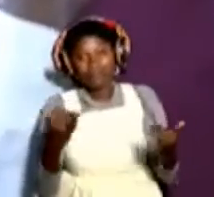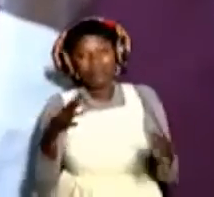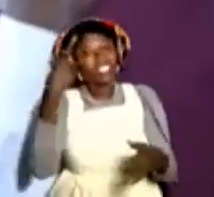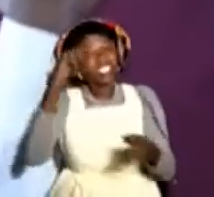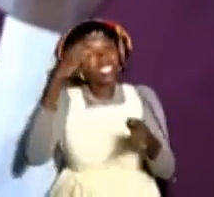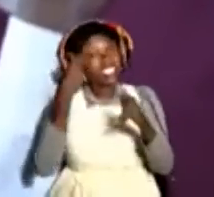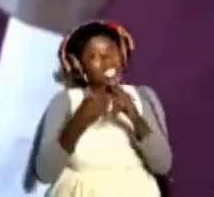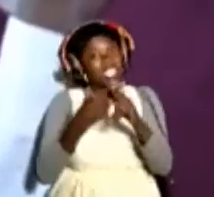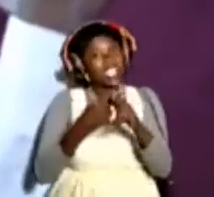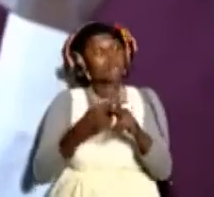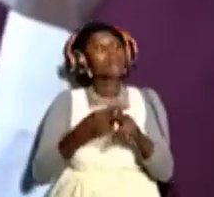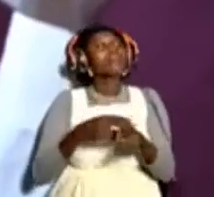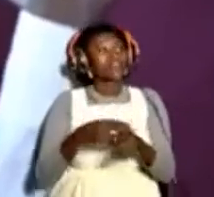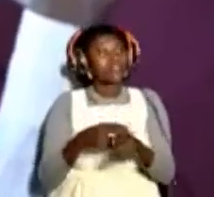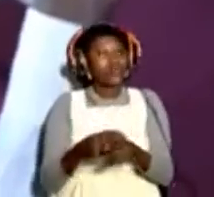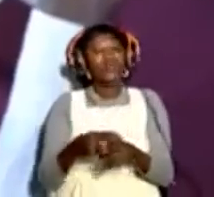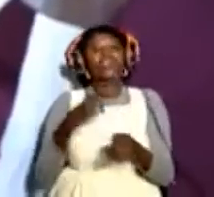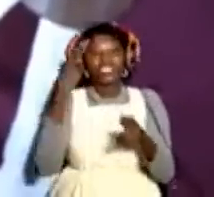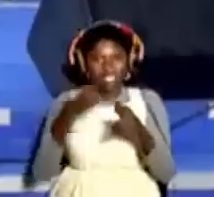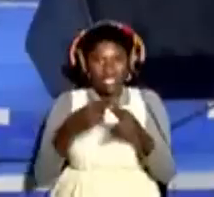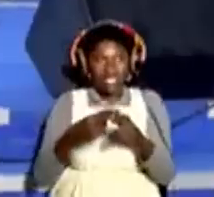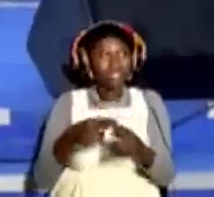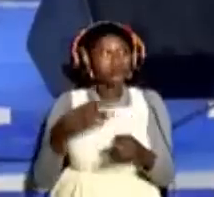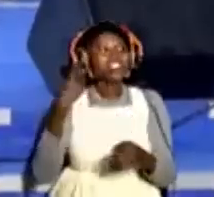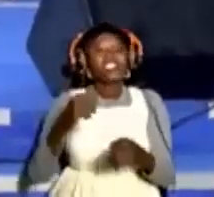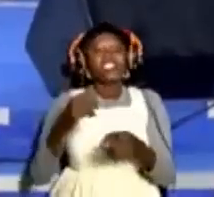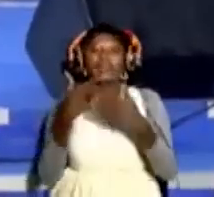The nails that pierced his hand is still dripping.